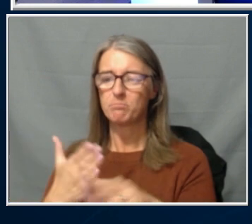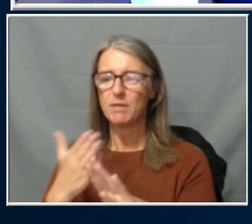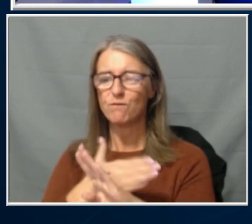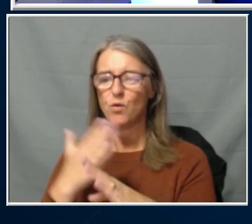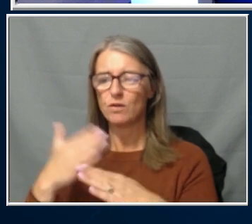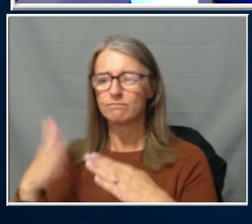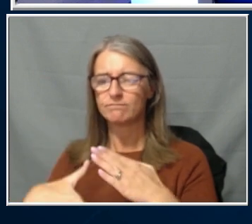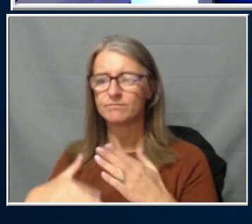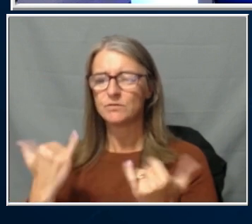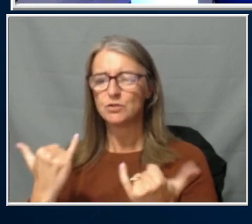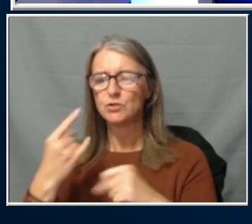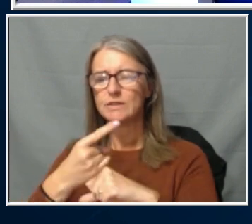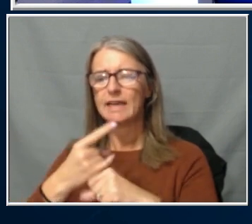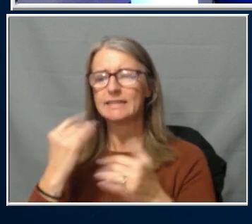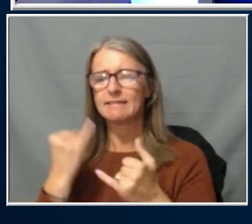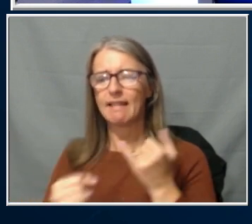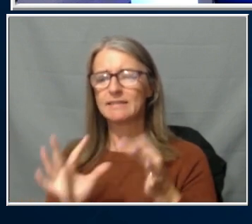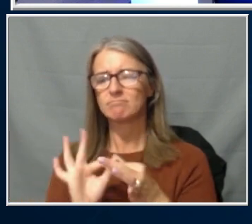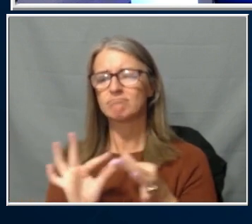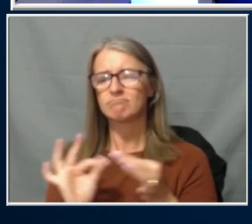just what's today's takeaway?